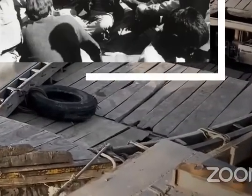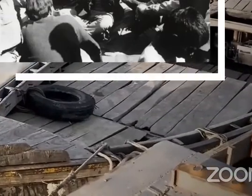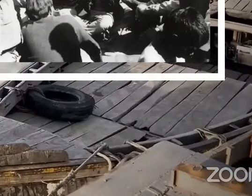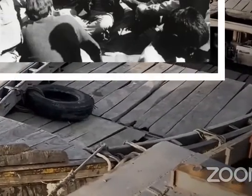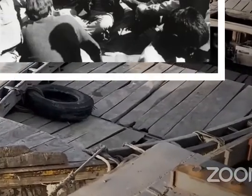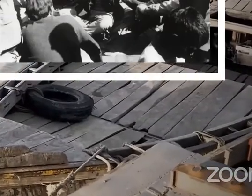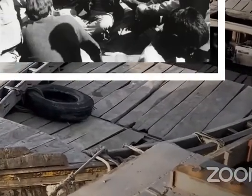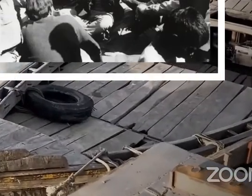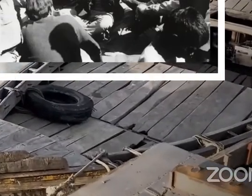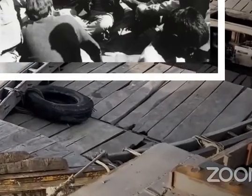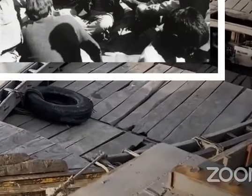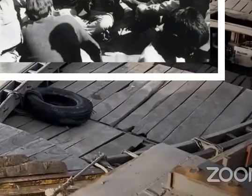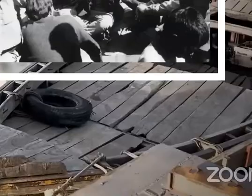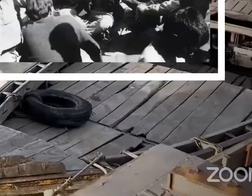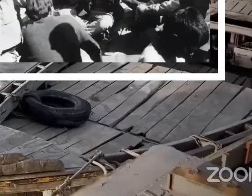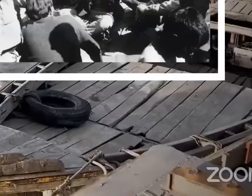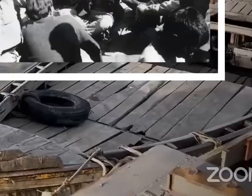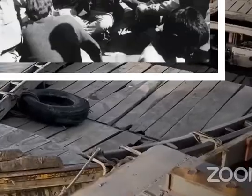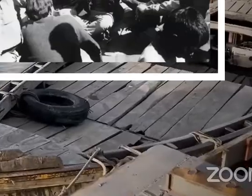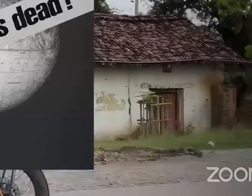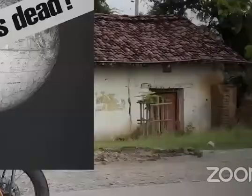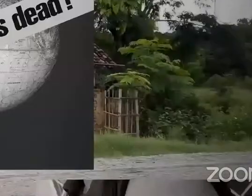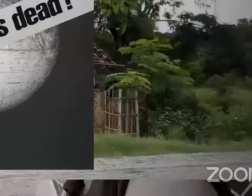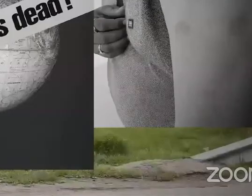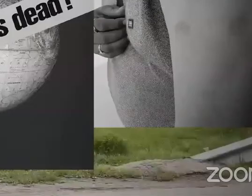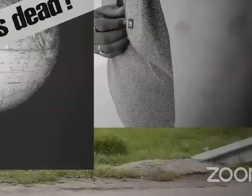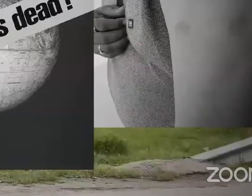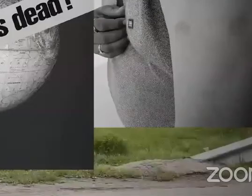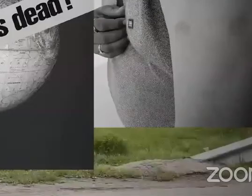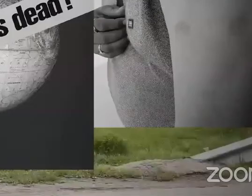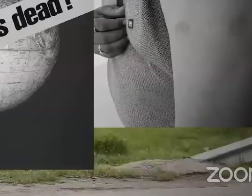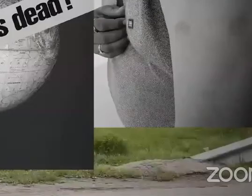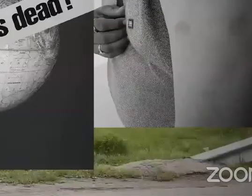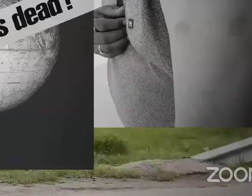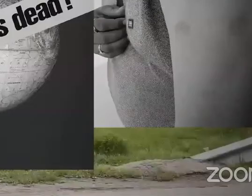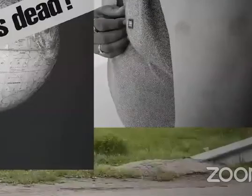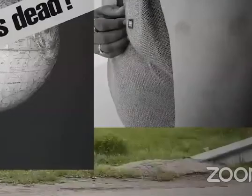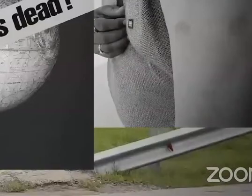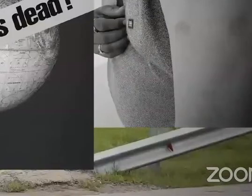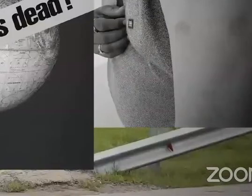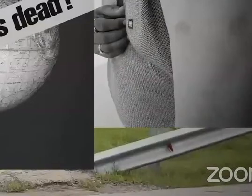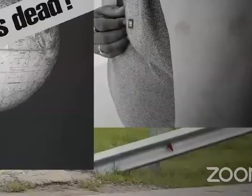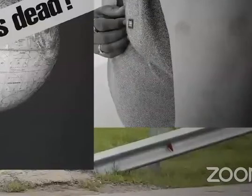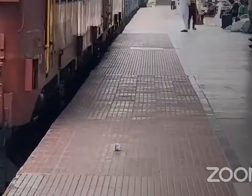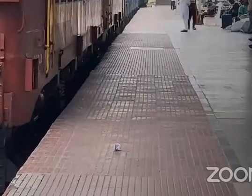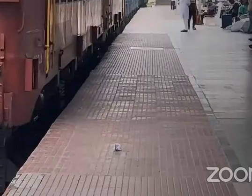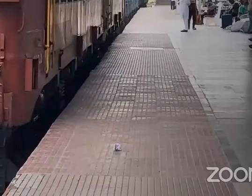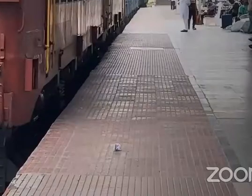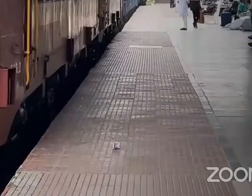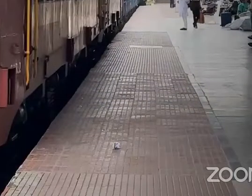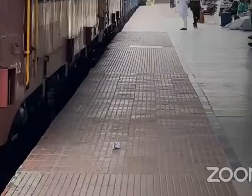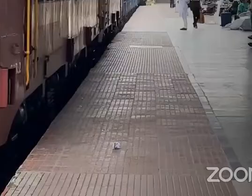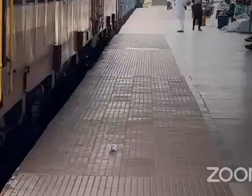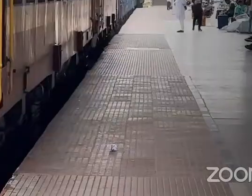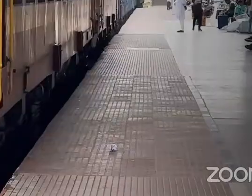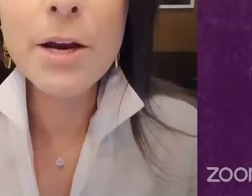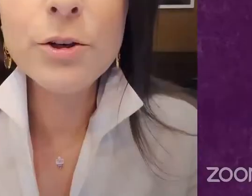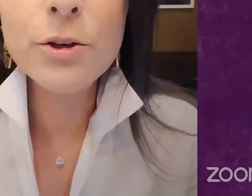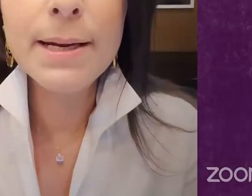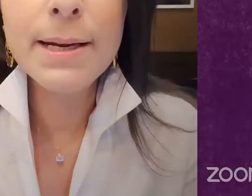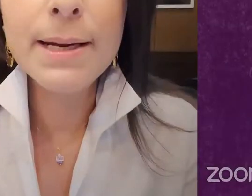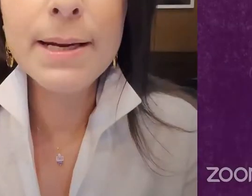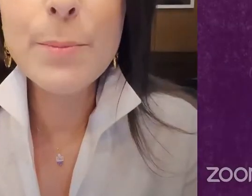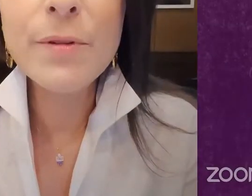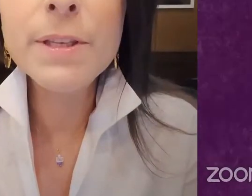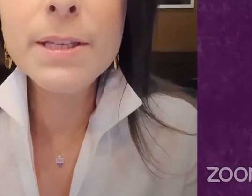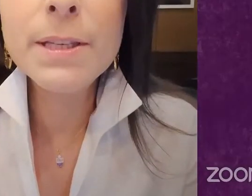smallpox off the planet it's one of Humanity's greatest triumphs one Public Health has yet to repeat I'm Dr